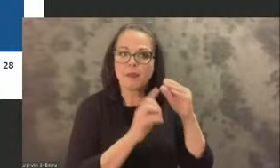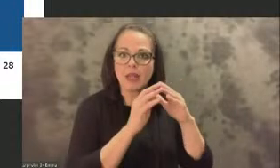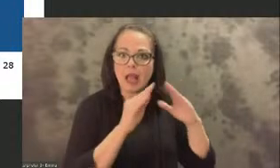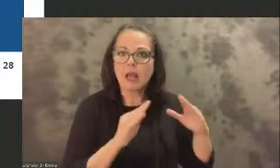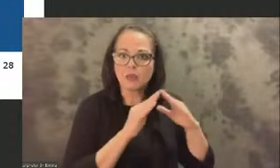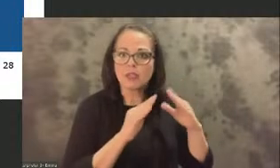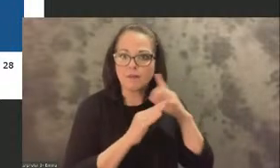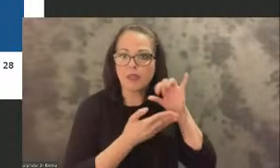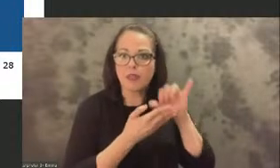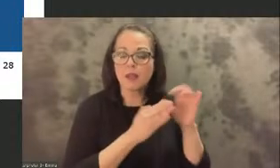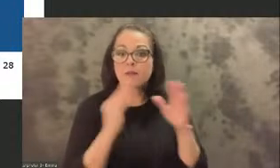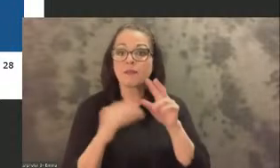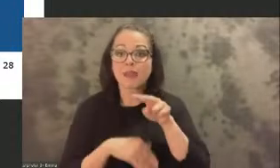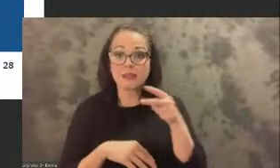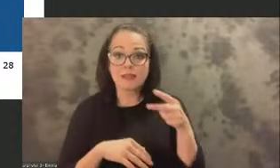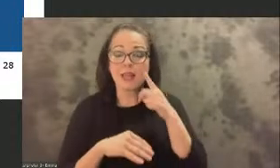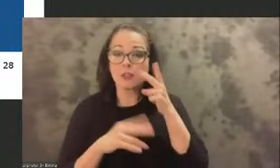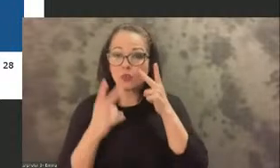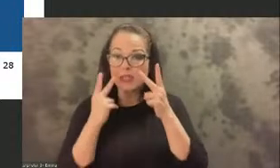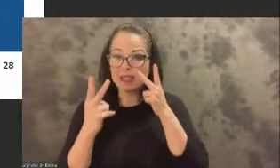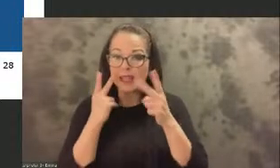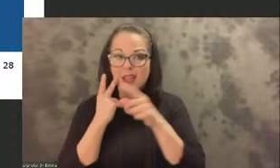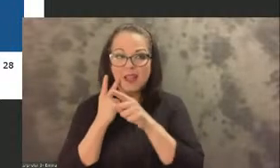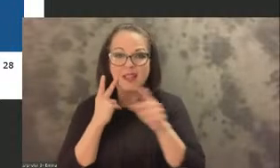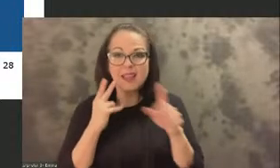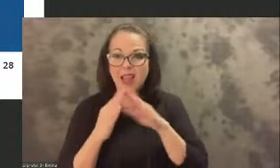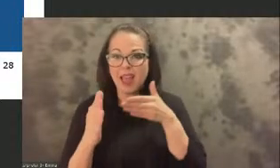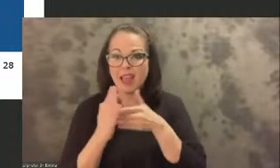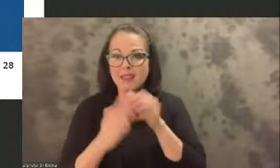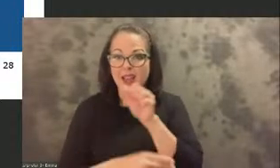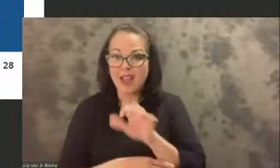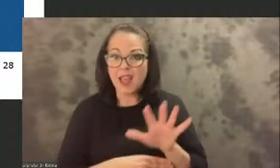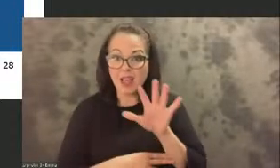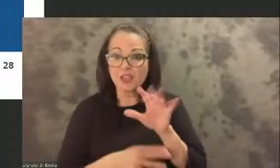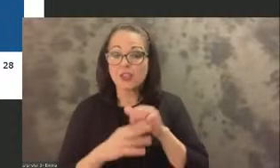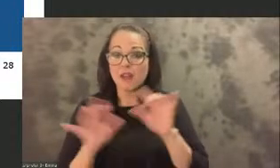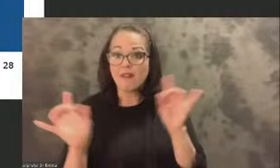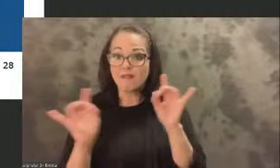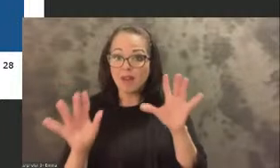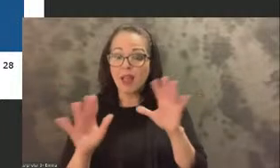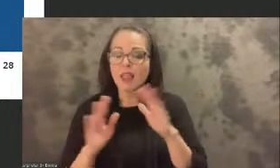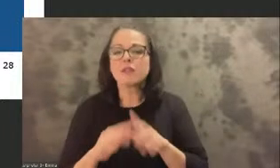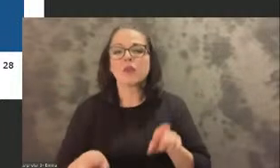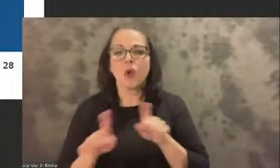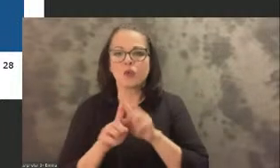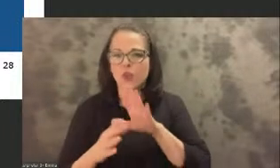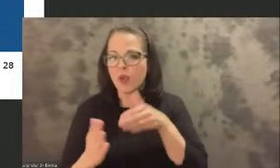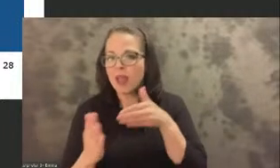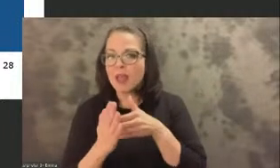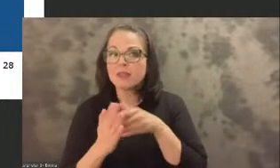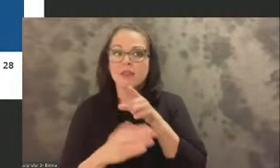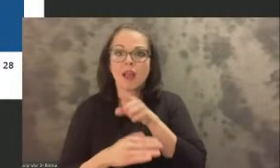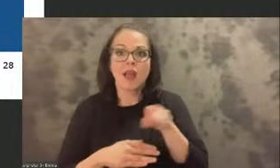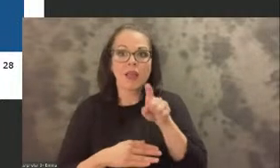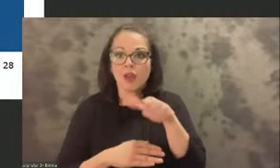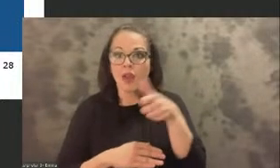the rise of xenophobia and the rise of anti-Asian violence, and talking about the Asian American and Pacific Islanders in the